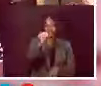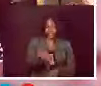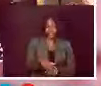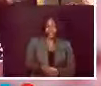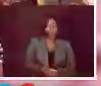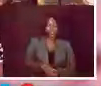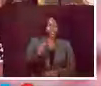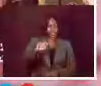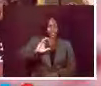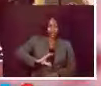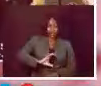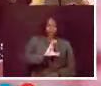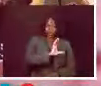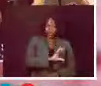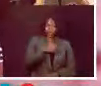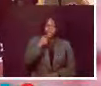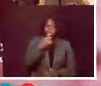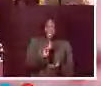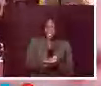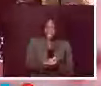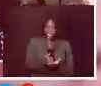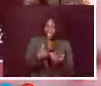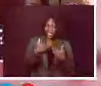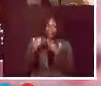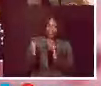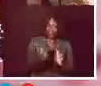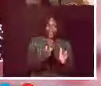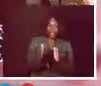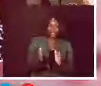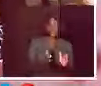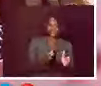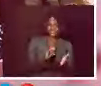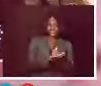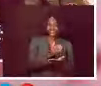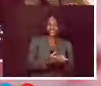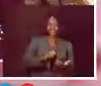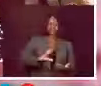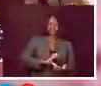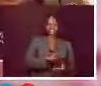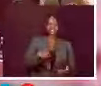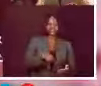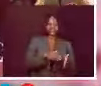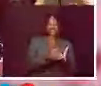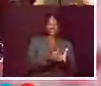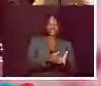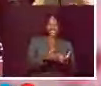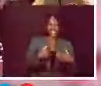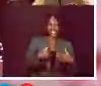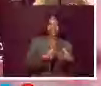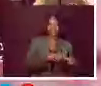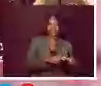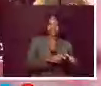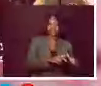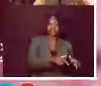even committees, you said that there was an arrangement where some committees that we chair who will have majority. And that is